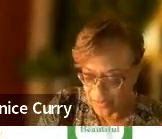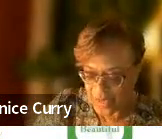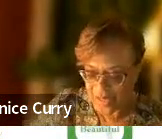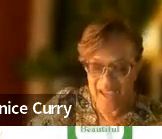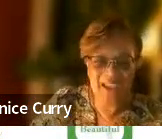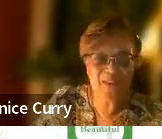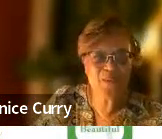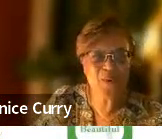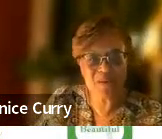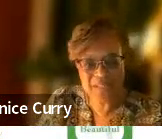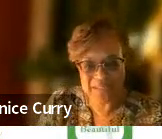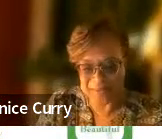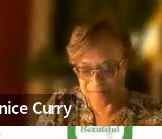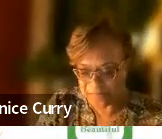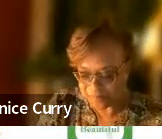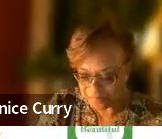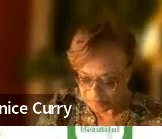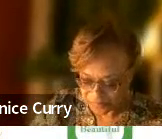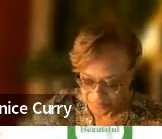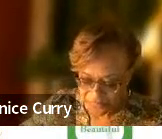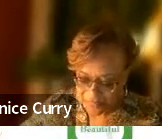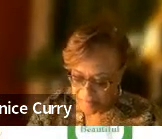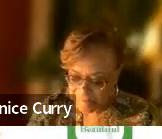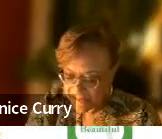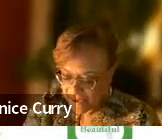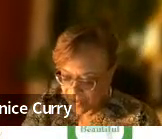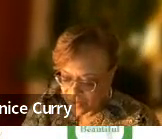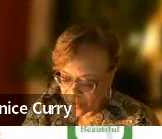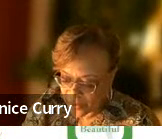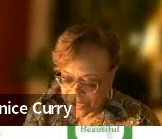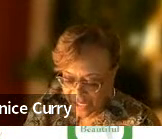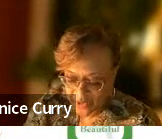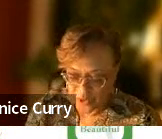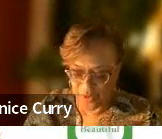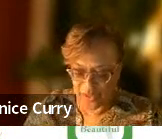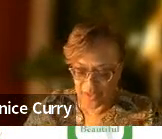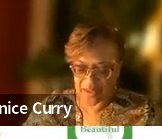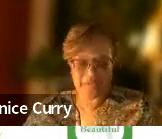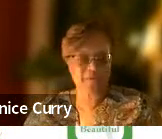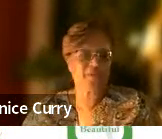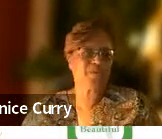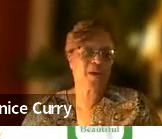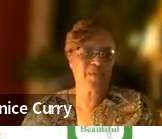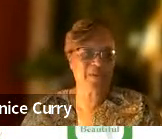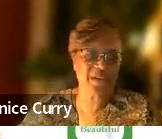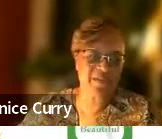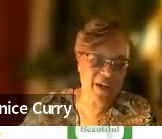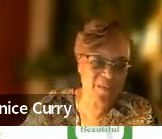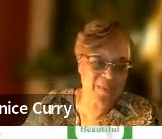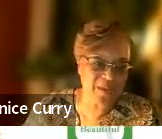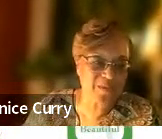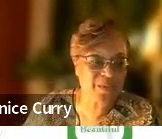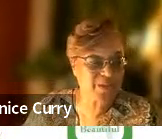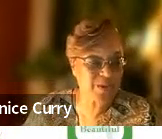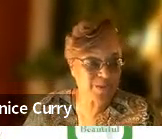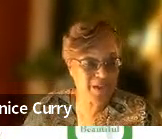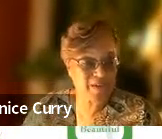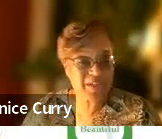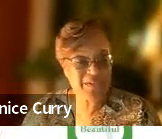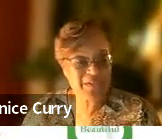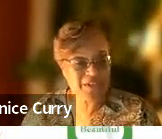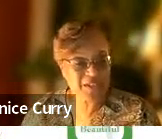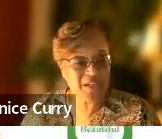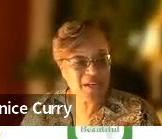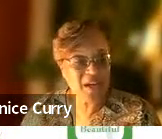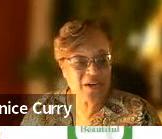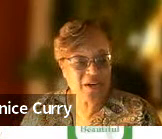evening, everyone, and welcome. We appreciate you joining us for the Department of the Environment Resource